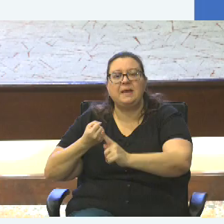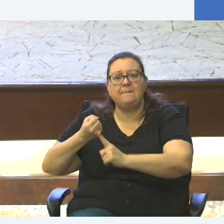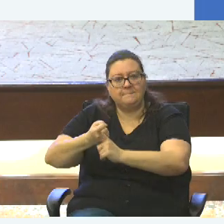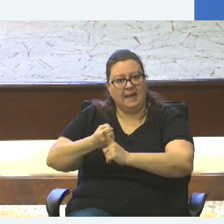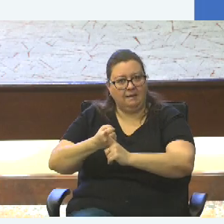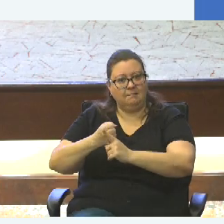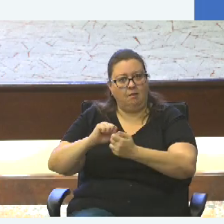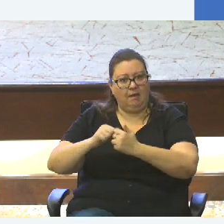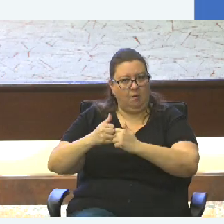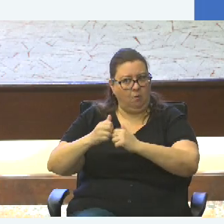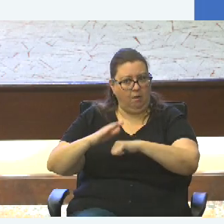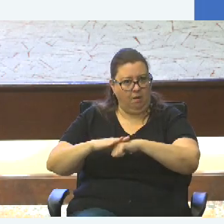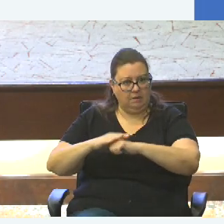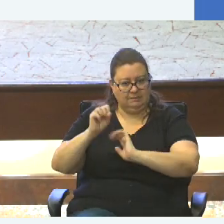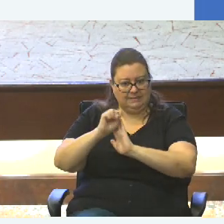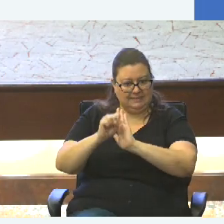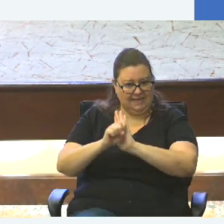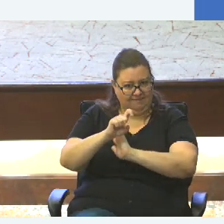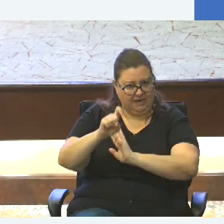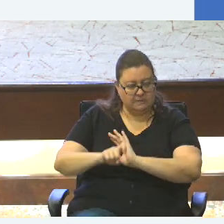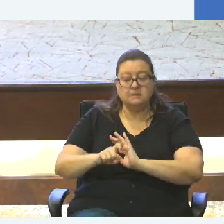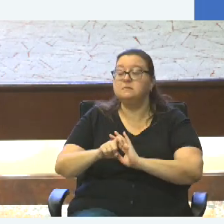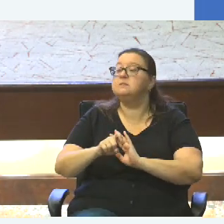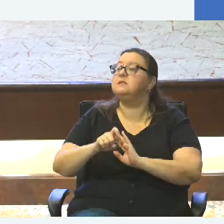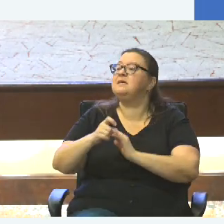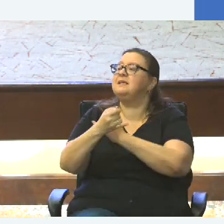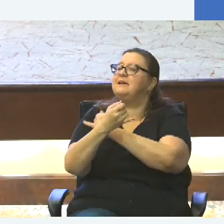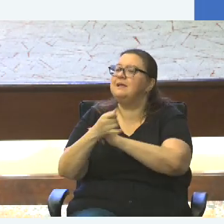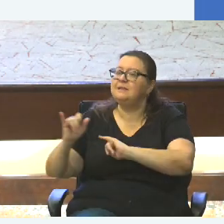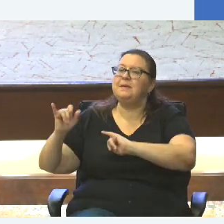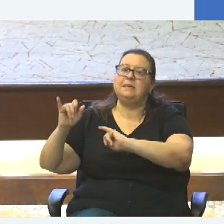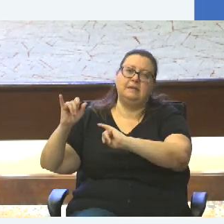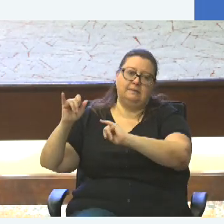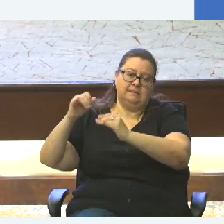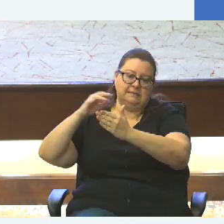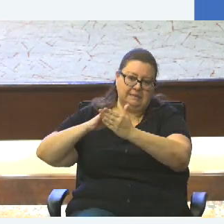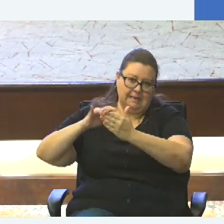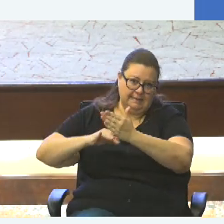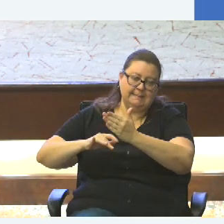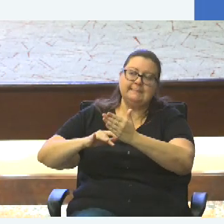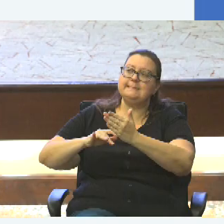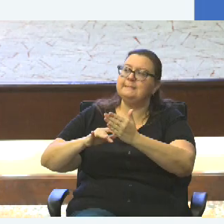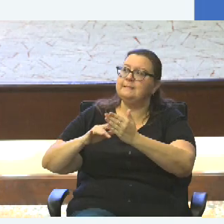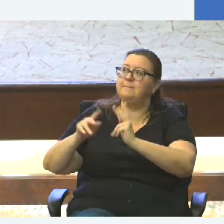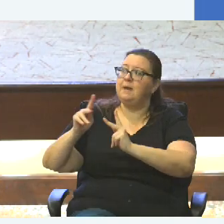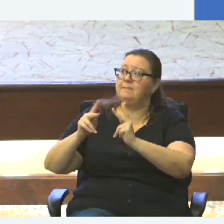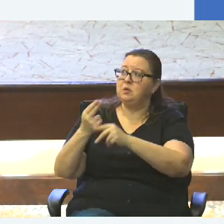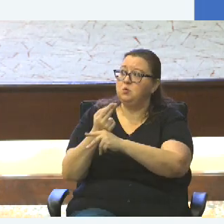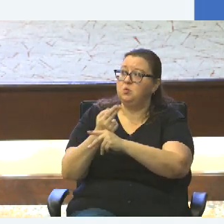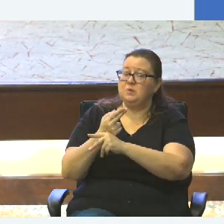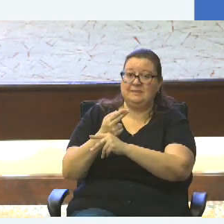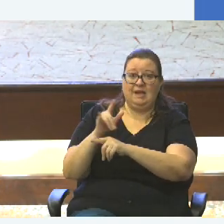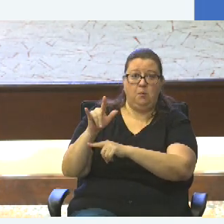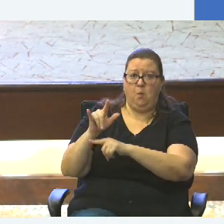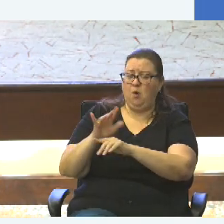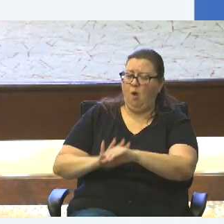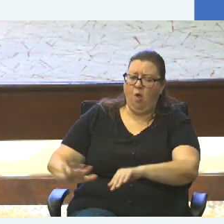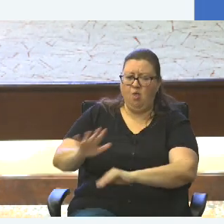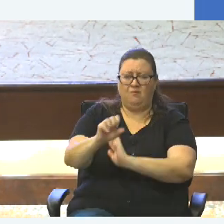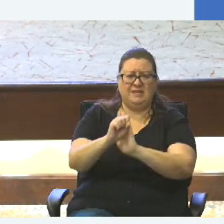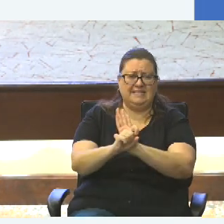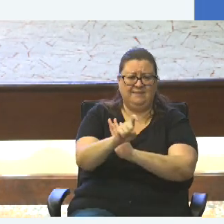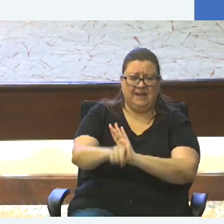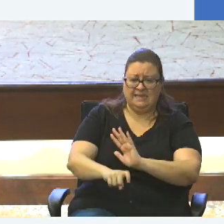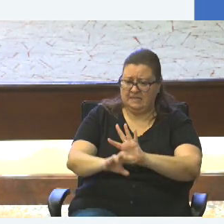Texas. They do an independent economic impact study of every public use airport in the state, and